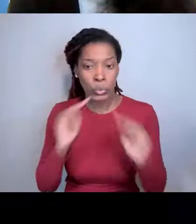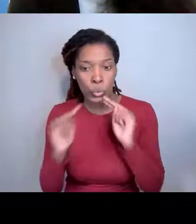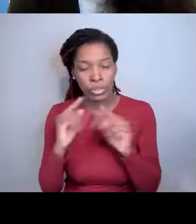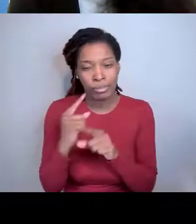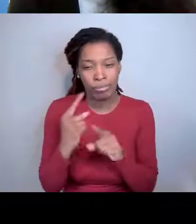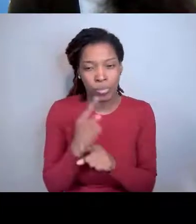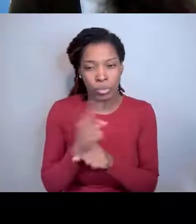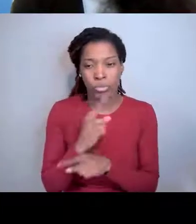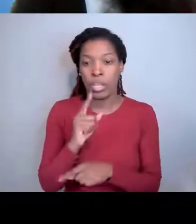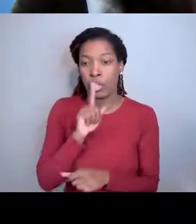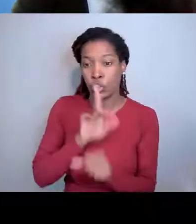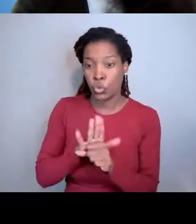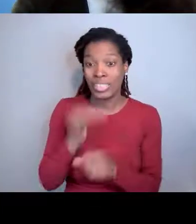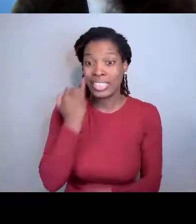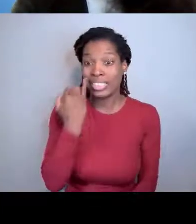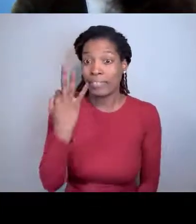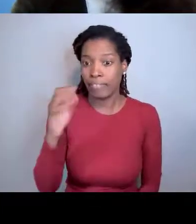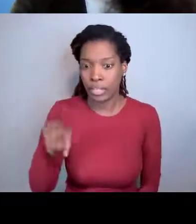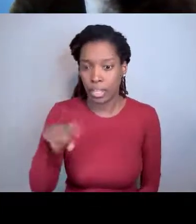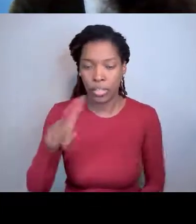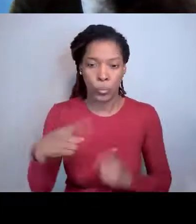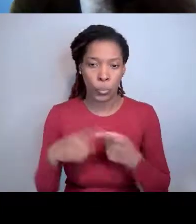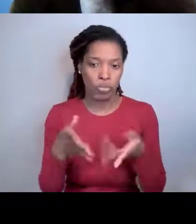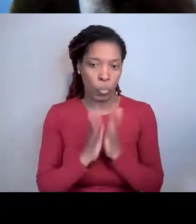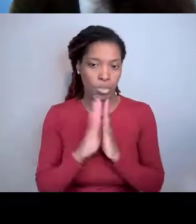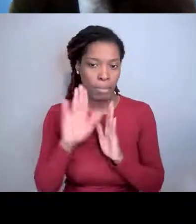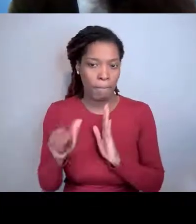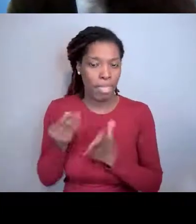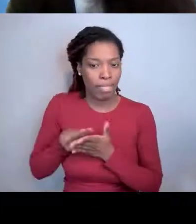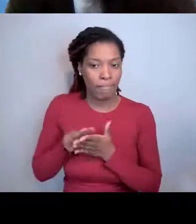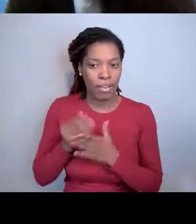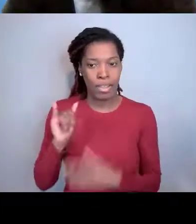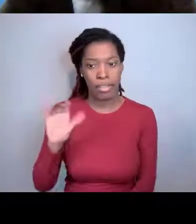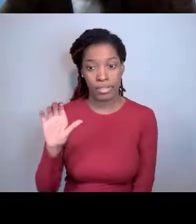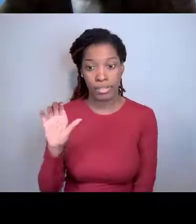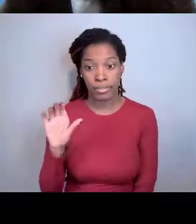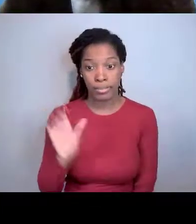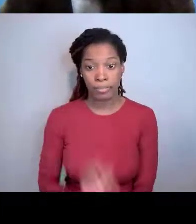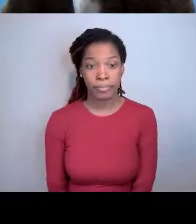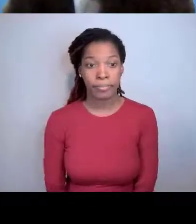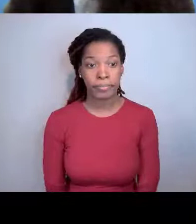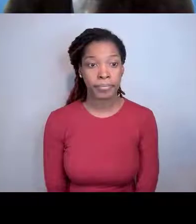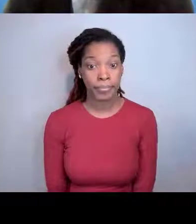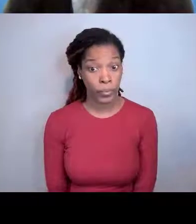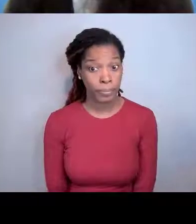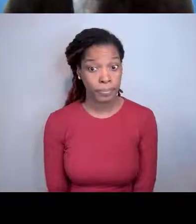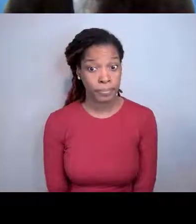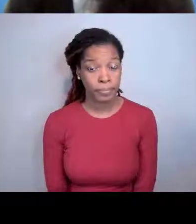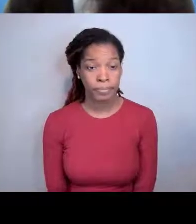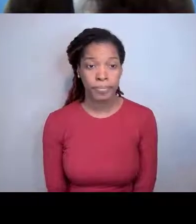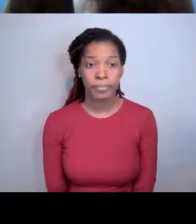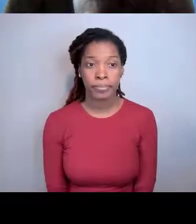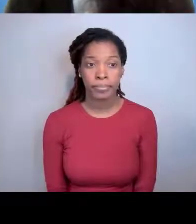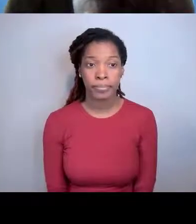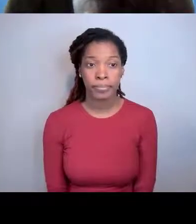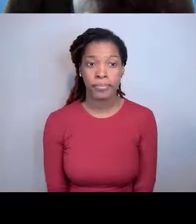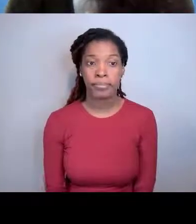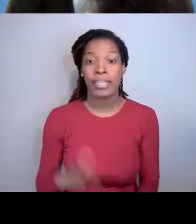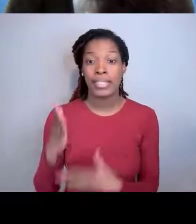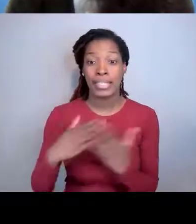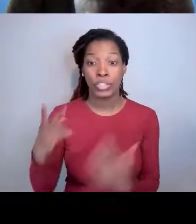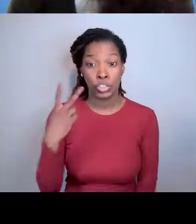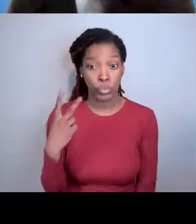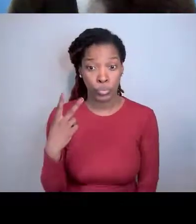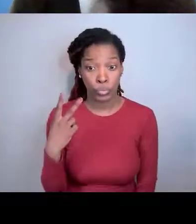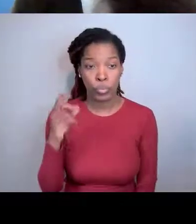assurances if needed once requested by the funding IC. Okay. In section 2